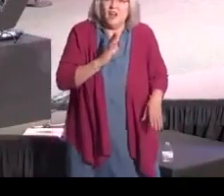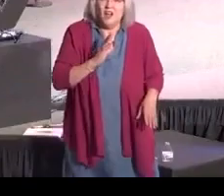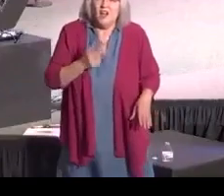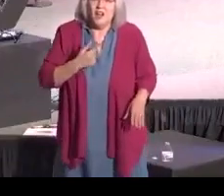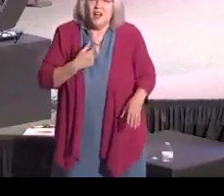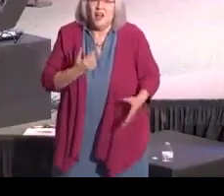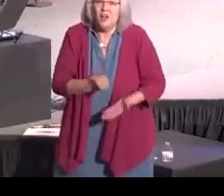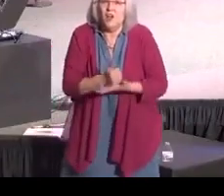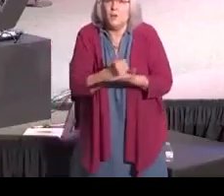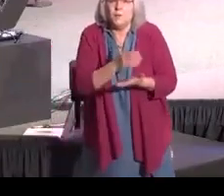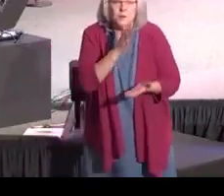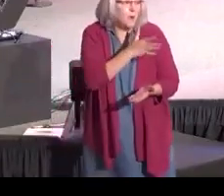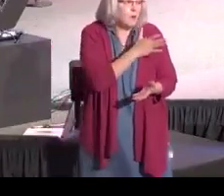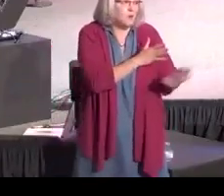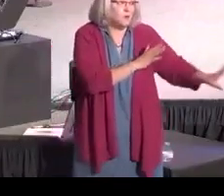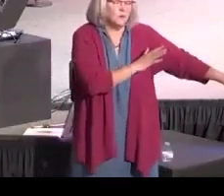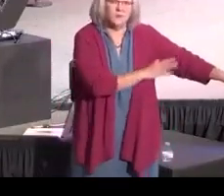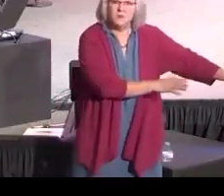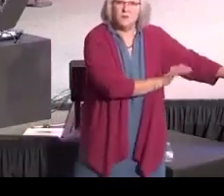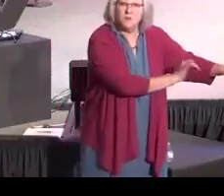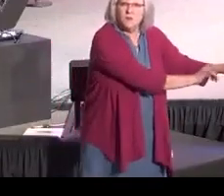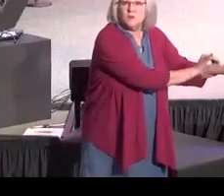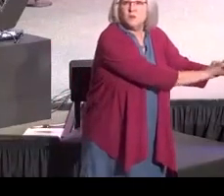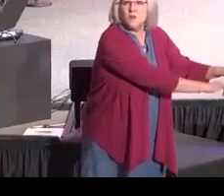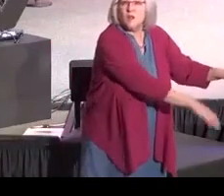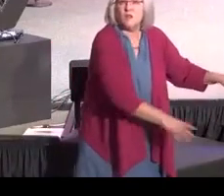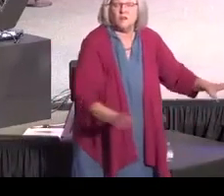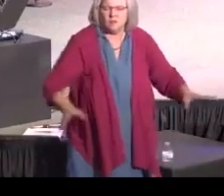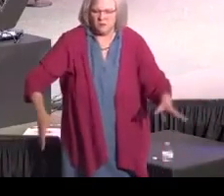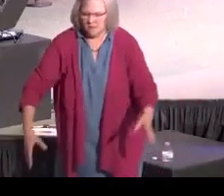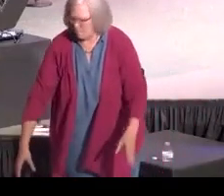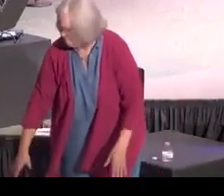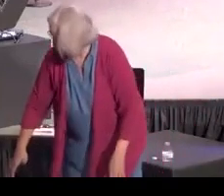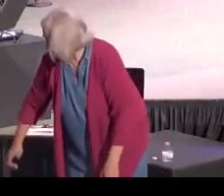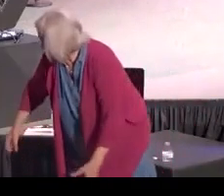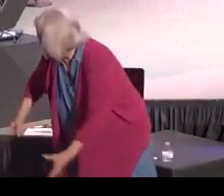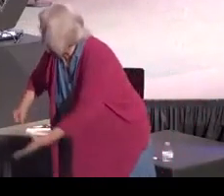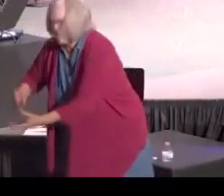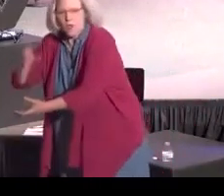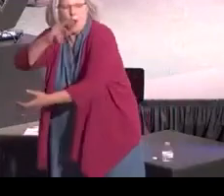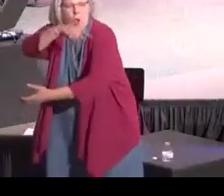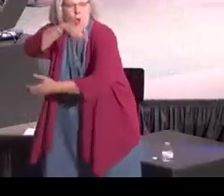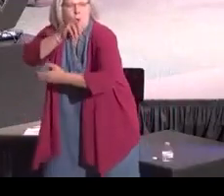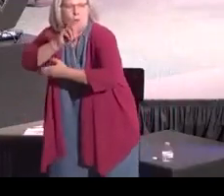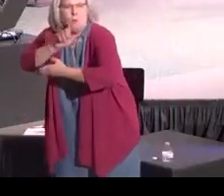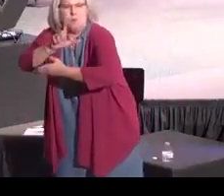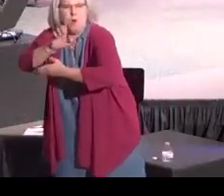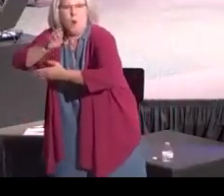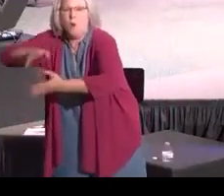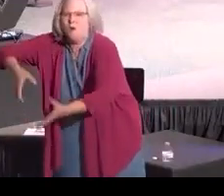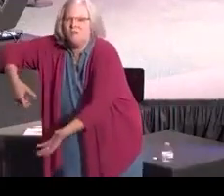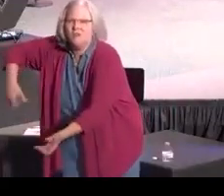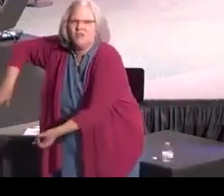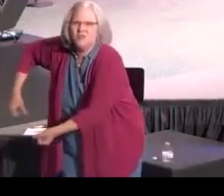10-foot pole, you know. And I can remember his body was shaking, trying to get this big snake. It's hanging down. This snake was